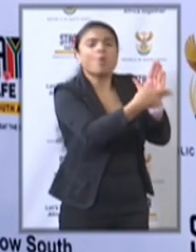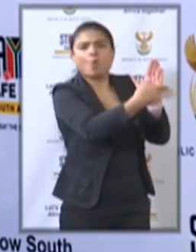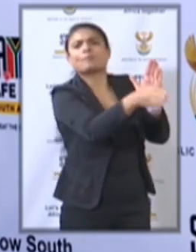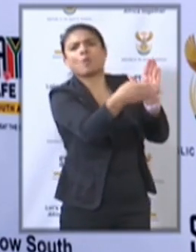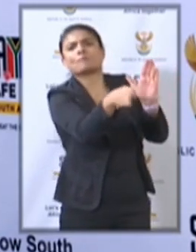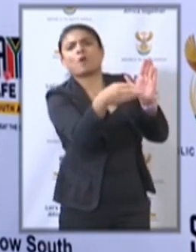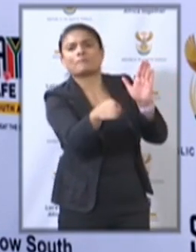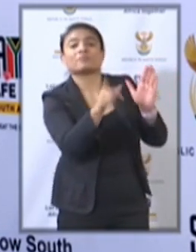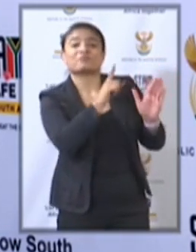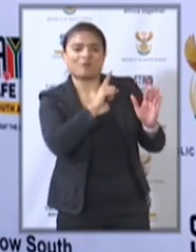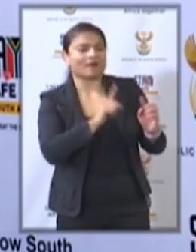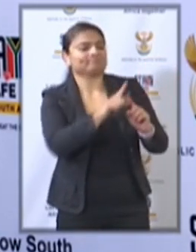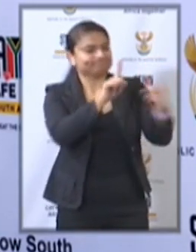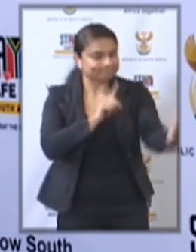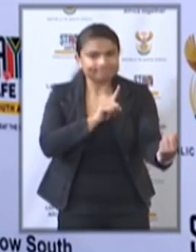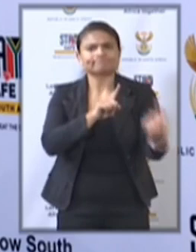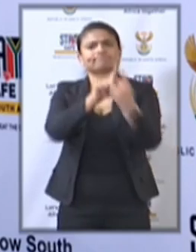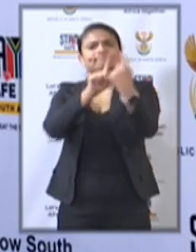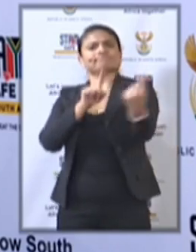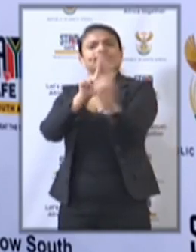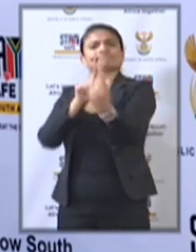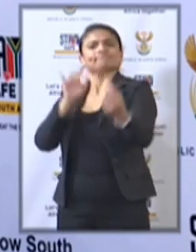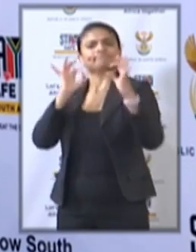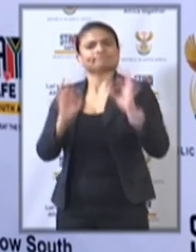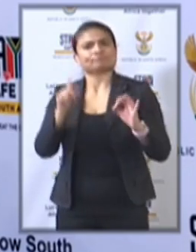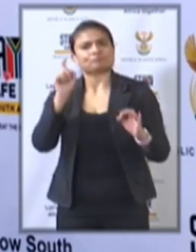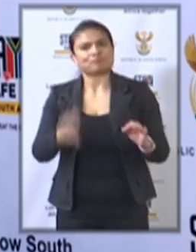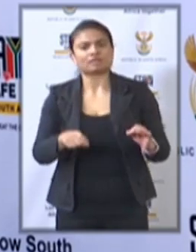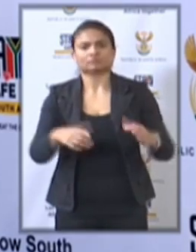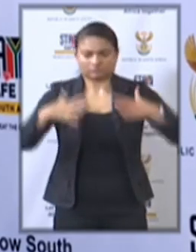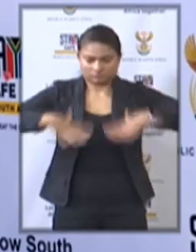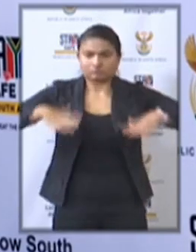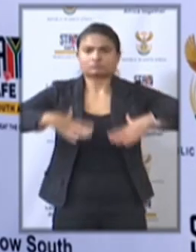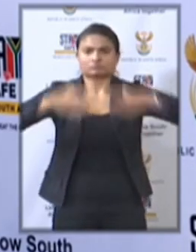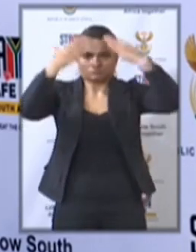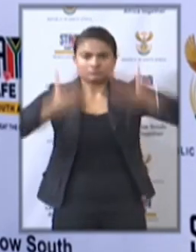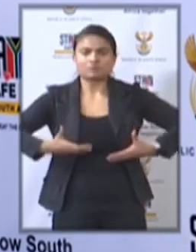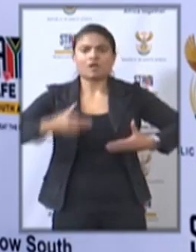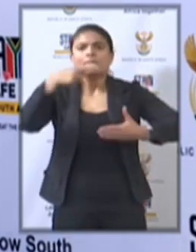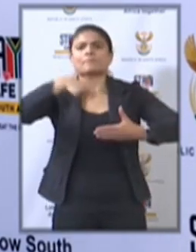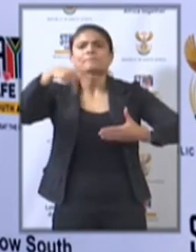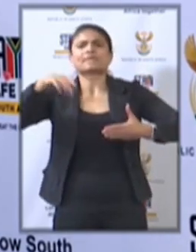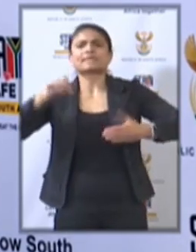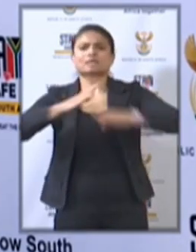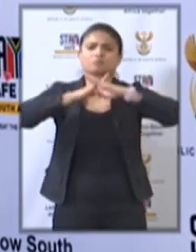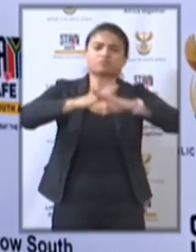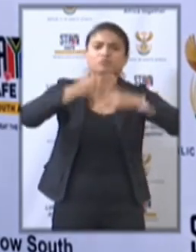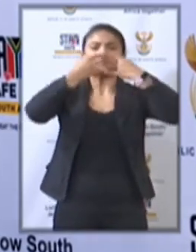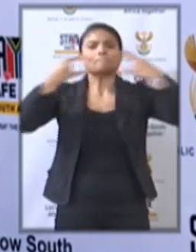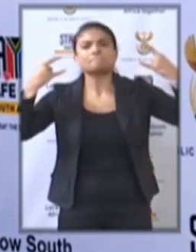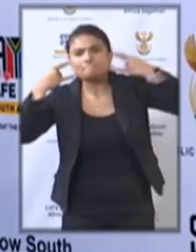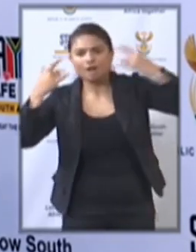of adequate personal protective equipment for staff and students.